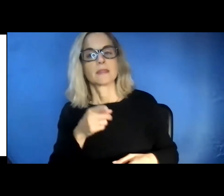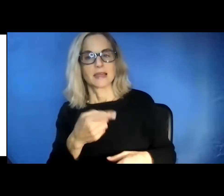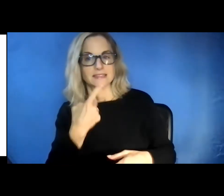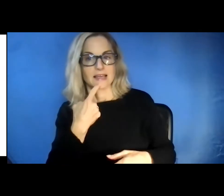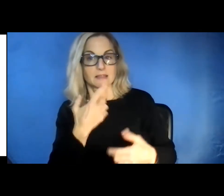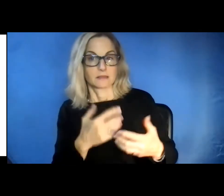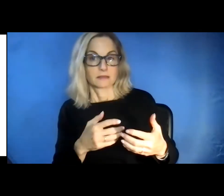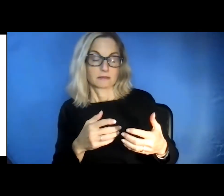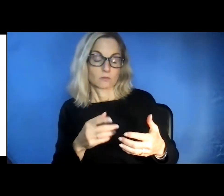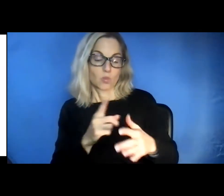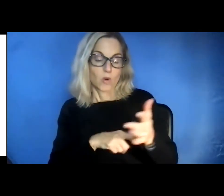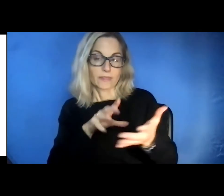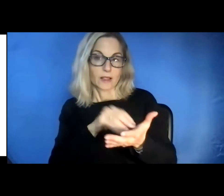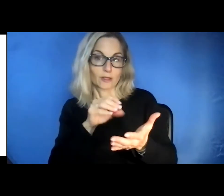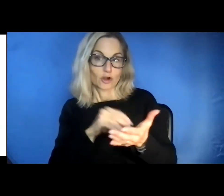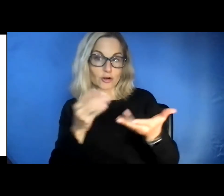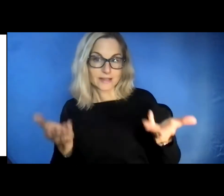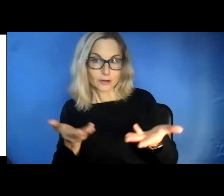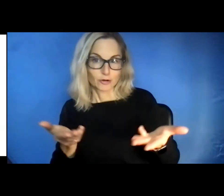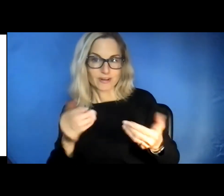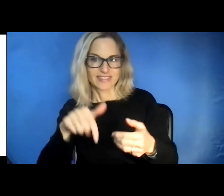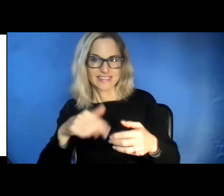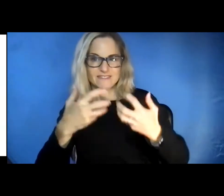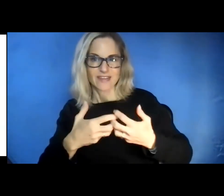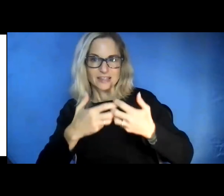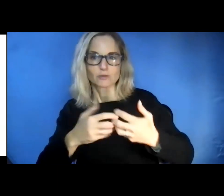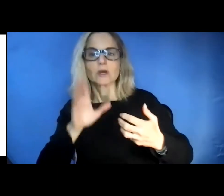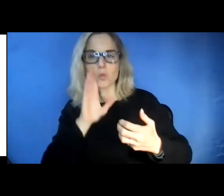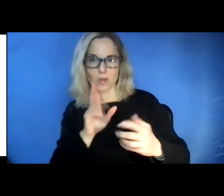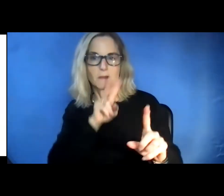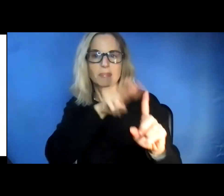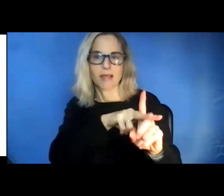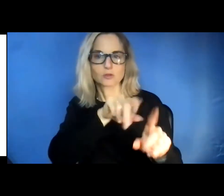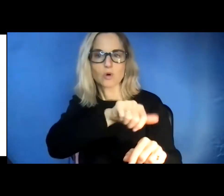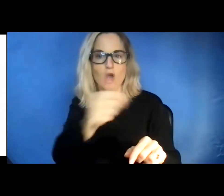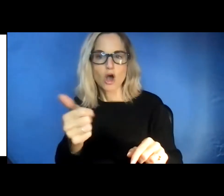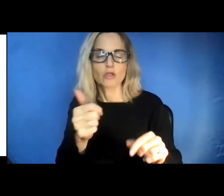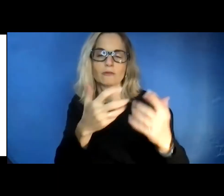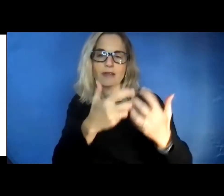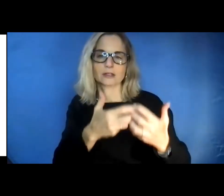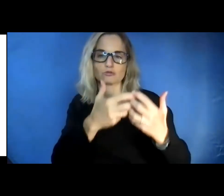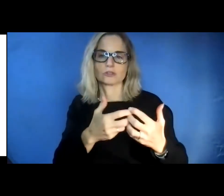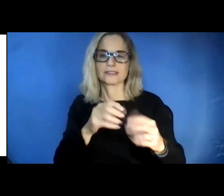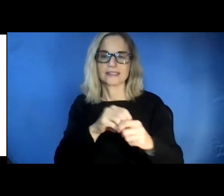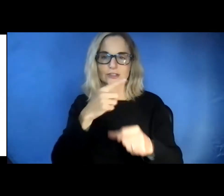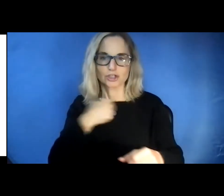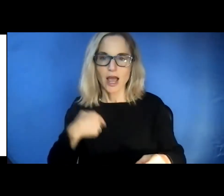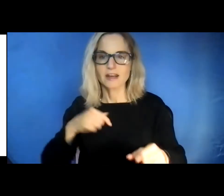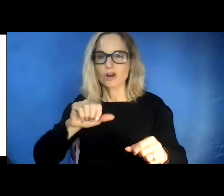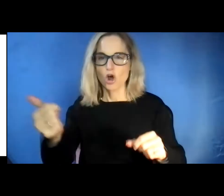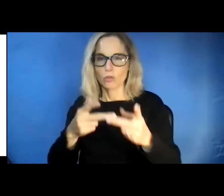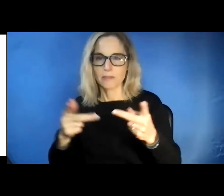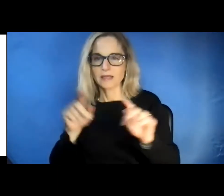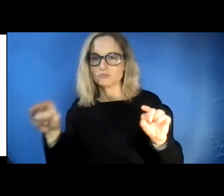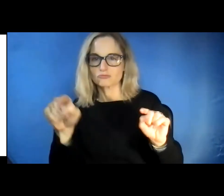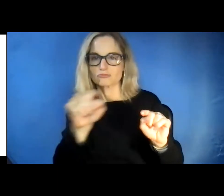new Shanghai factory. In fact, they're aiming to make these operations the model for all future Gigafactories. Elon Musk says there could